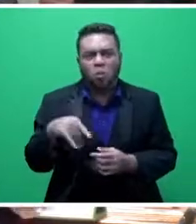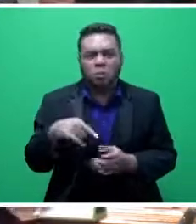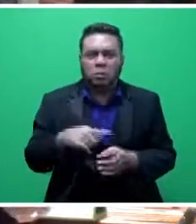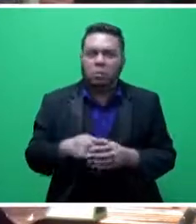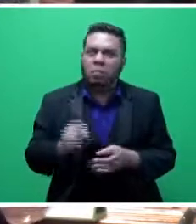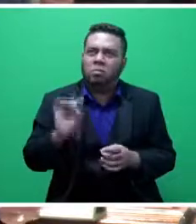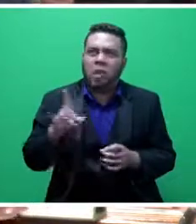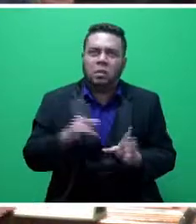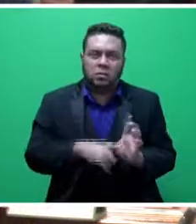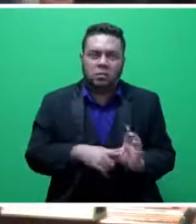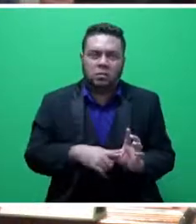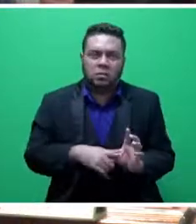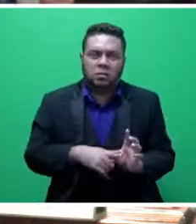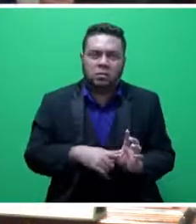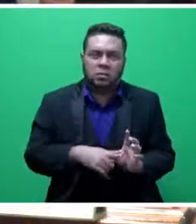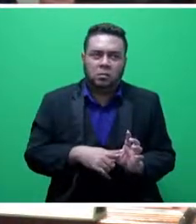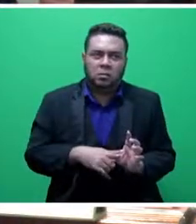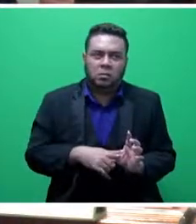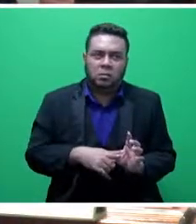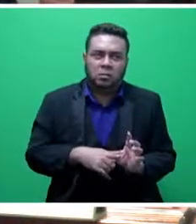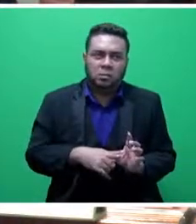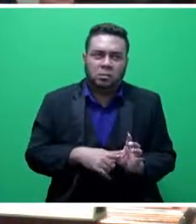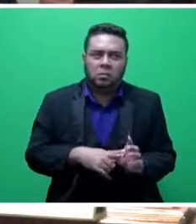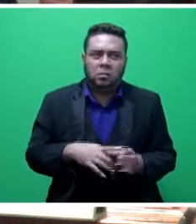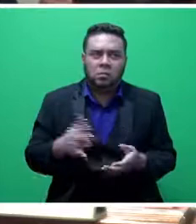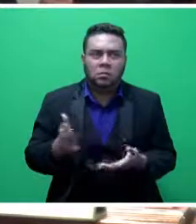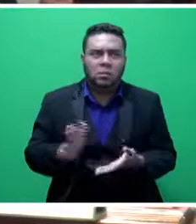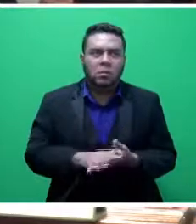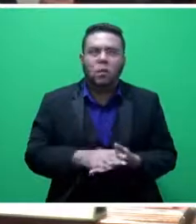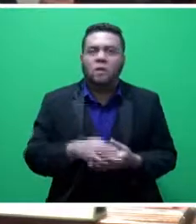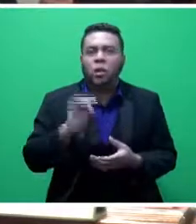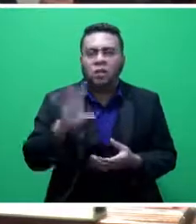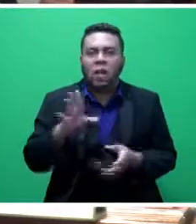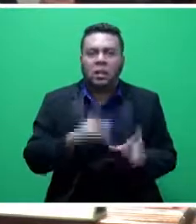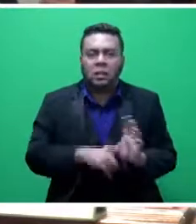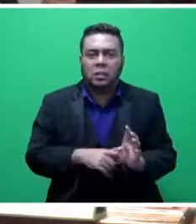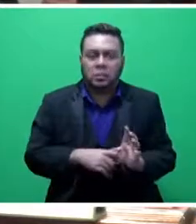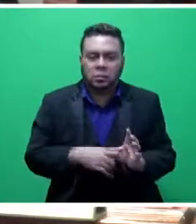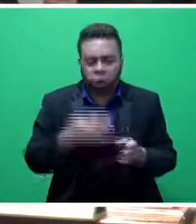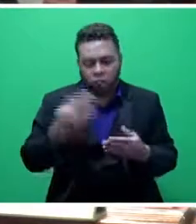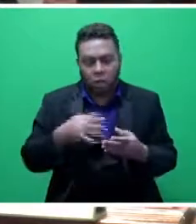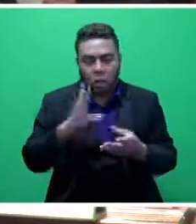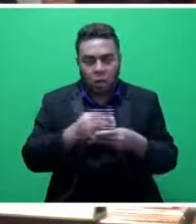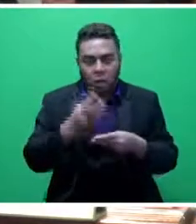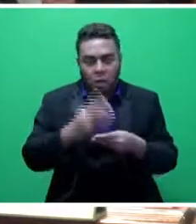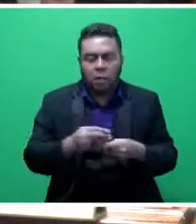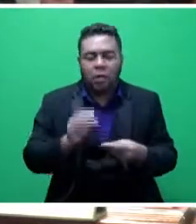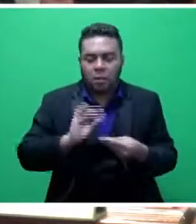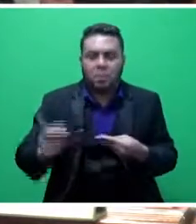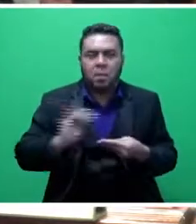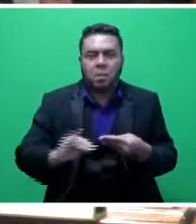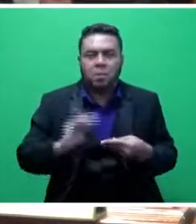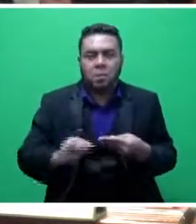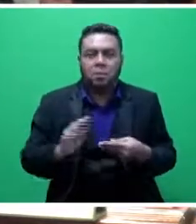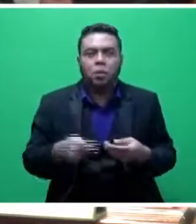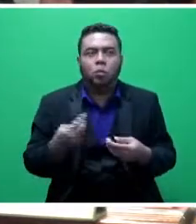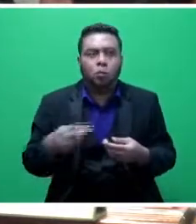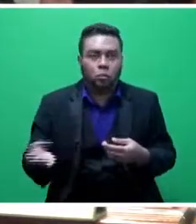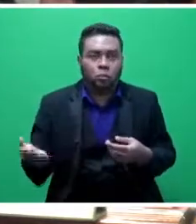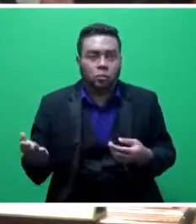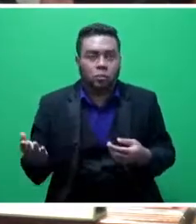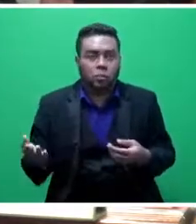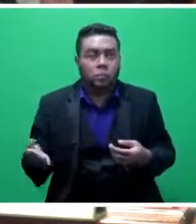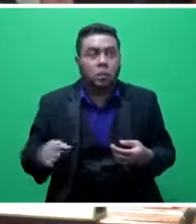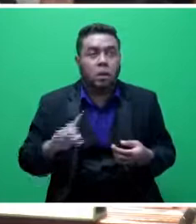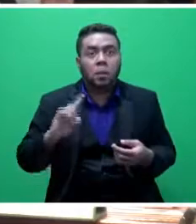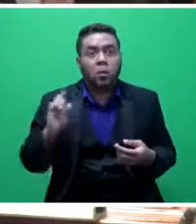next 10 years. So I want my pension, to enjoy my pension, I want it for the next 10 years. So they calculate and they pay that out to you. Now, once